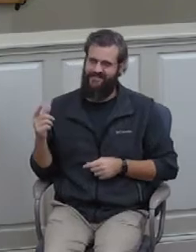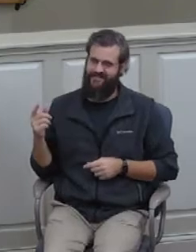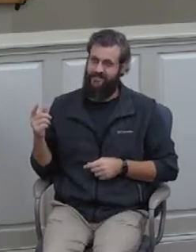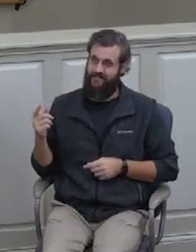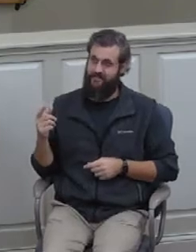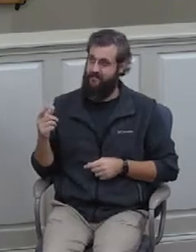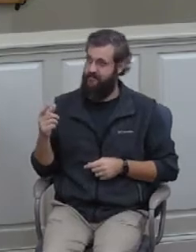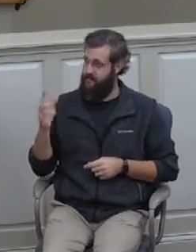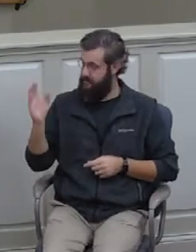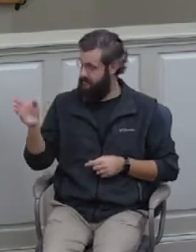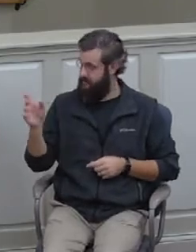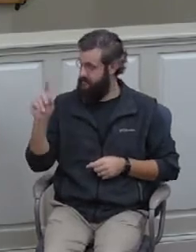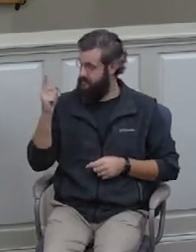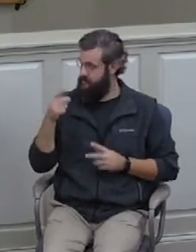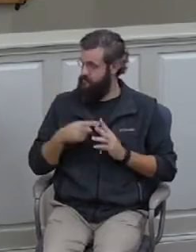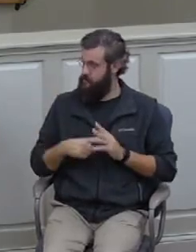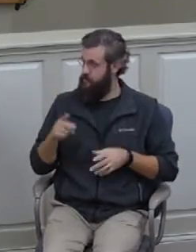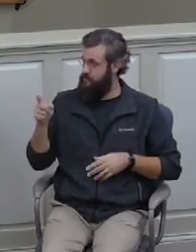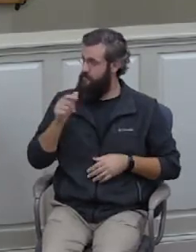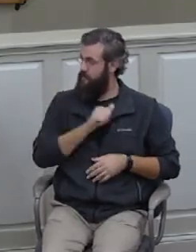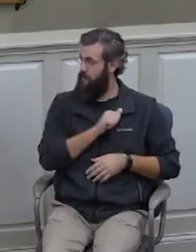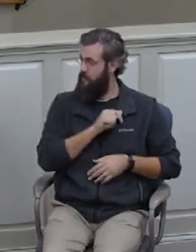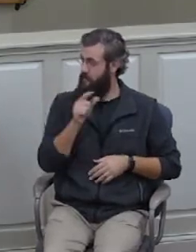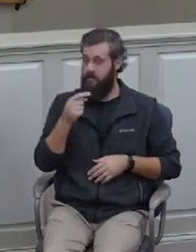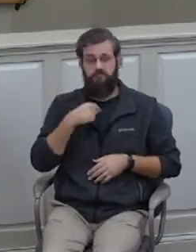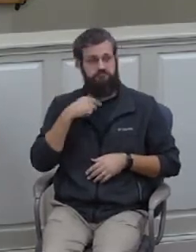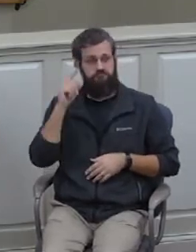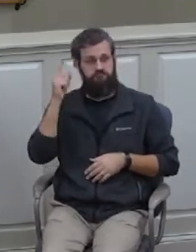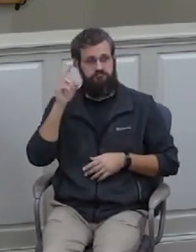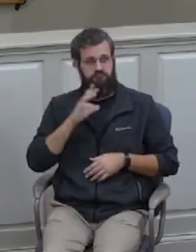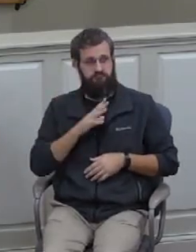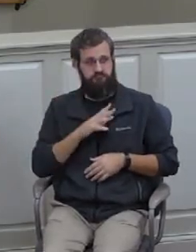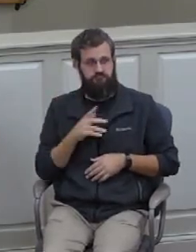you want to go, Mr. Haggins? yeah, I can go. I